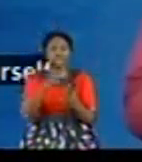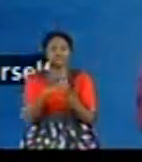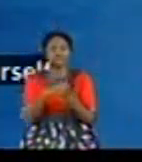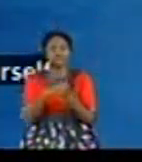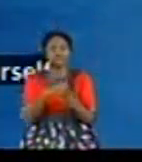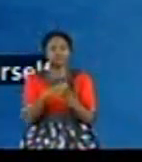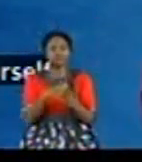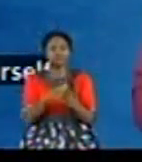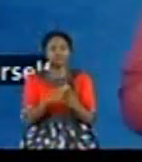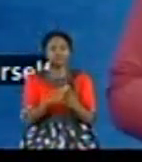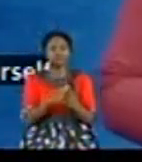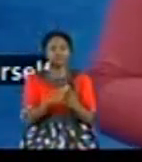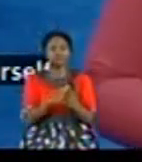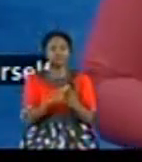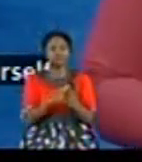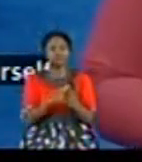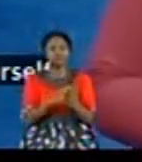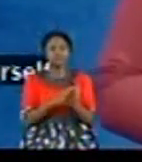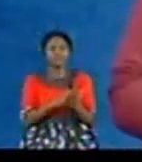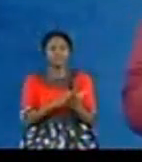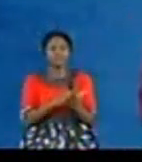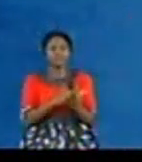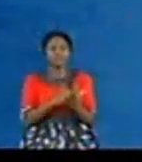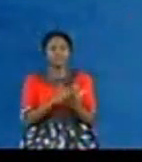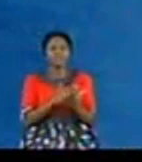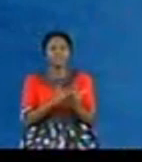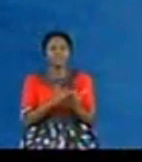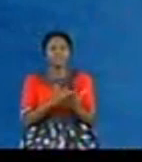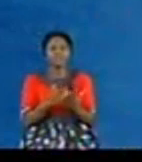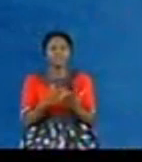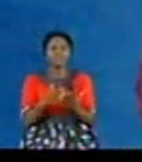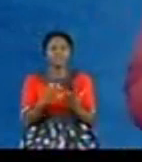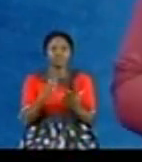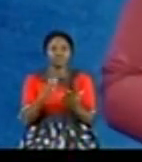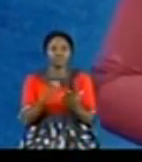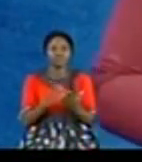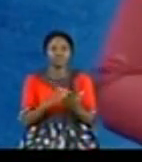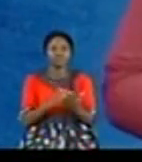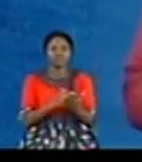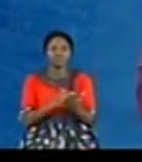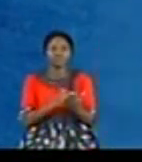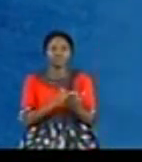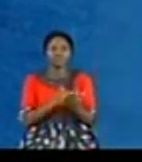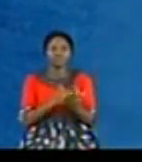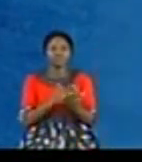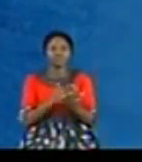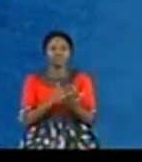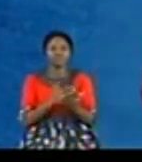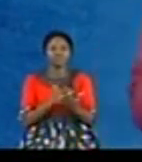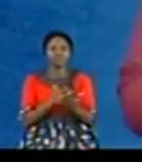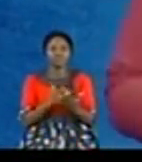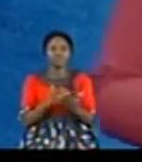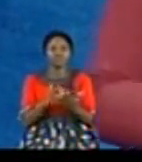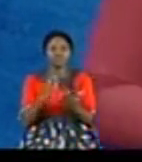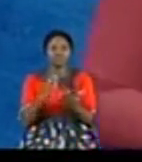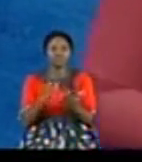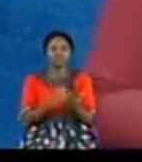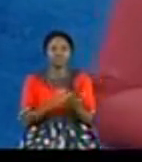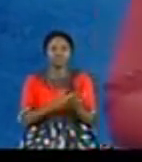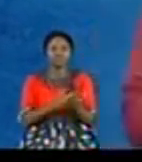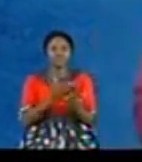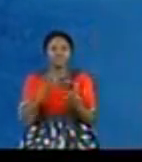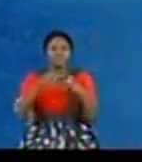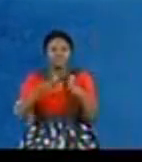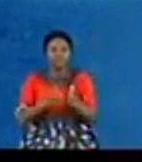God bless oh Lord oh my soul